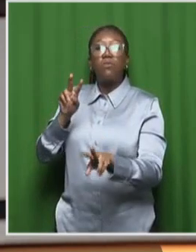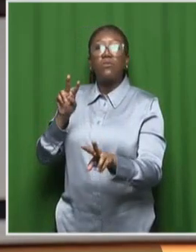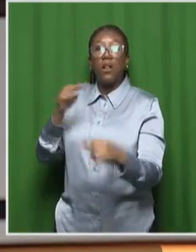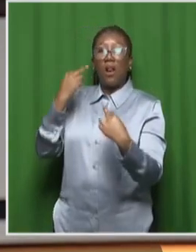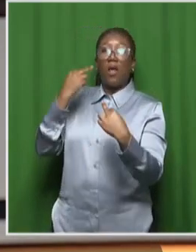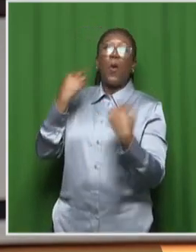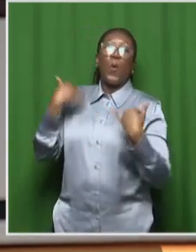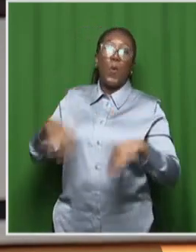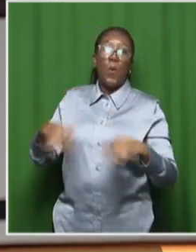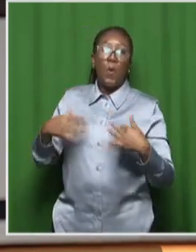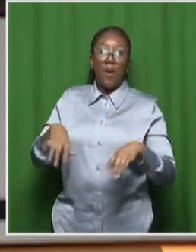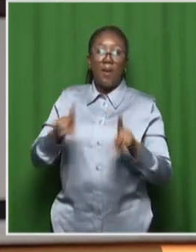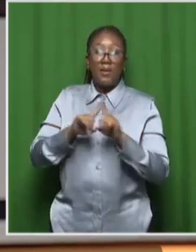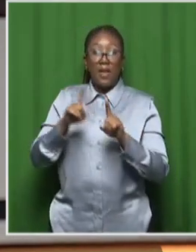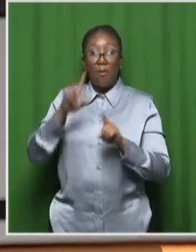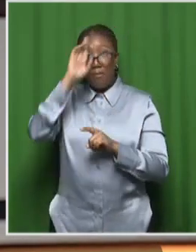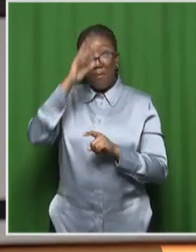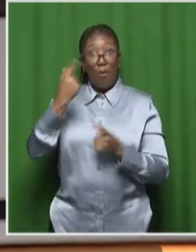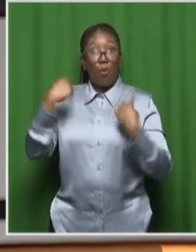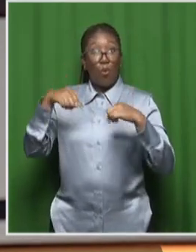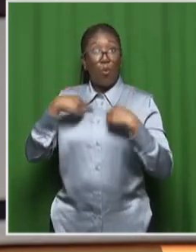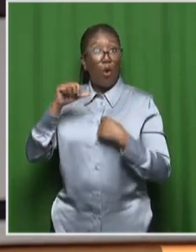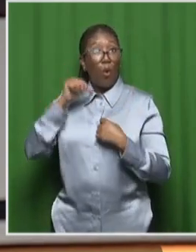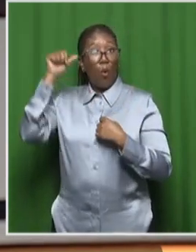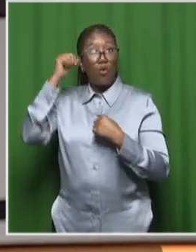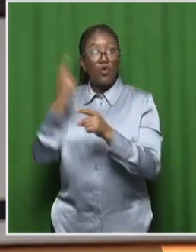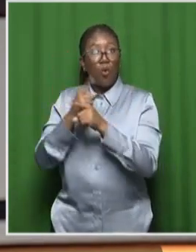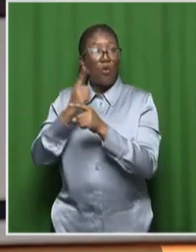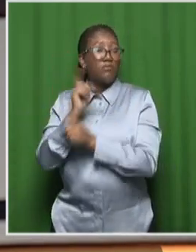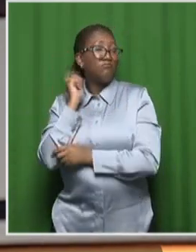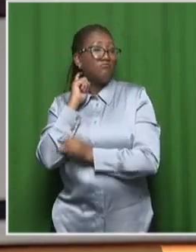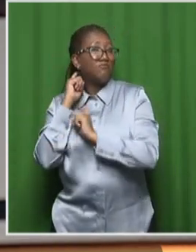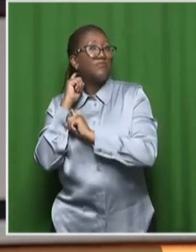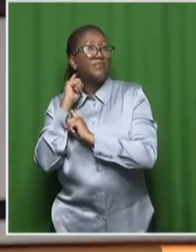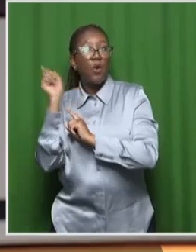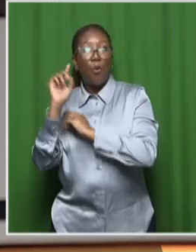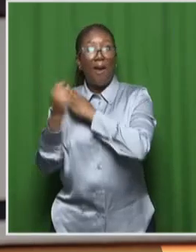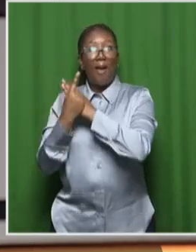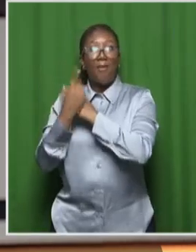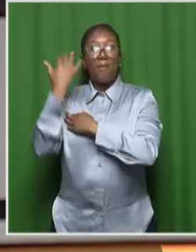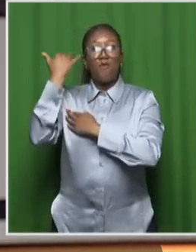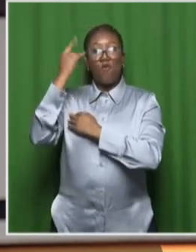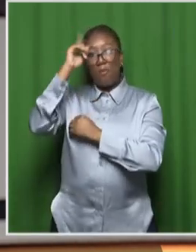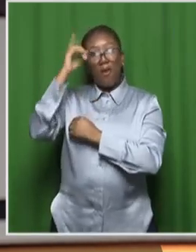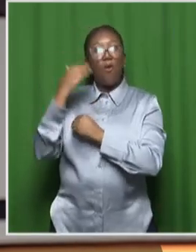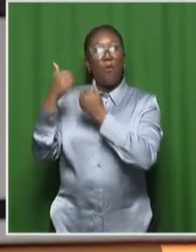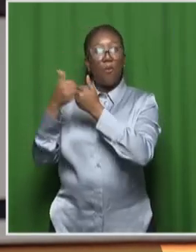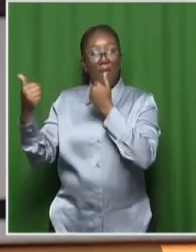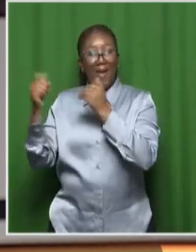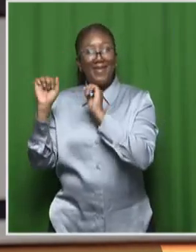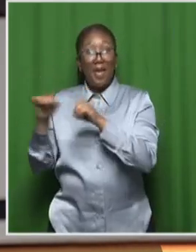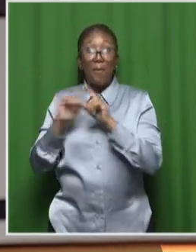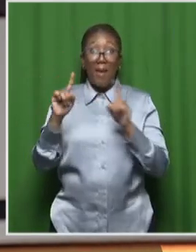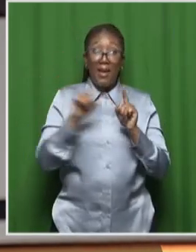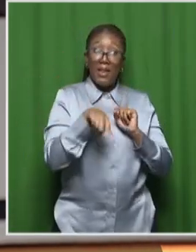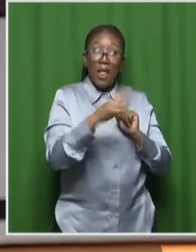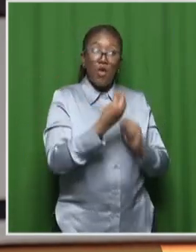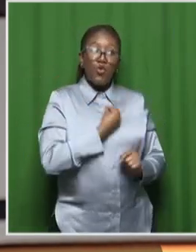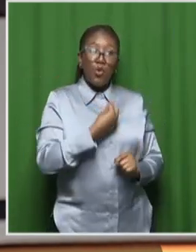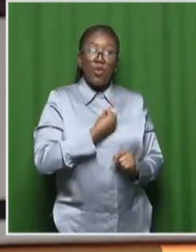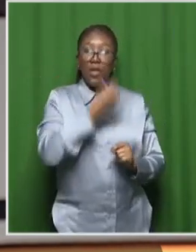flashbacks of what happened in the past, okay? And that has actually informed how we approach life in general. Sure. Right, so